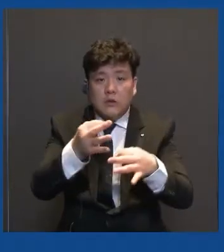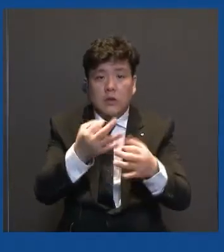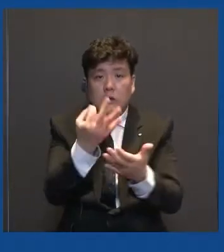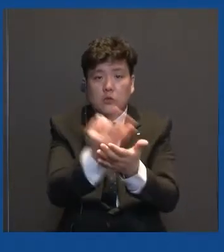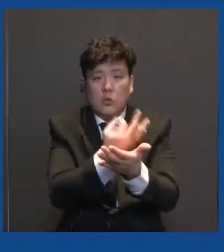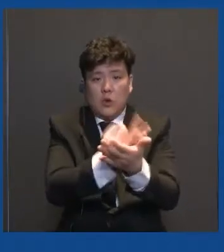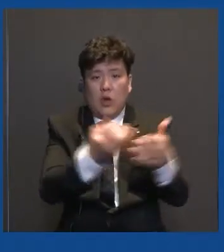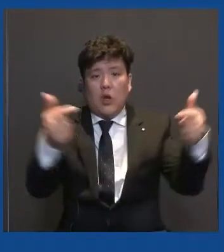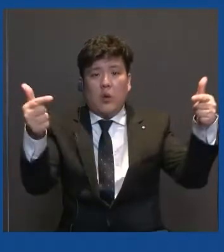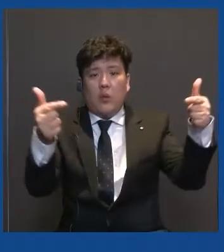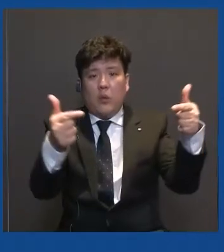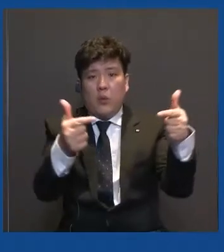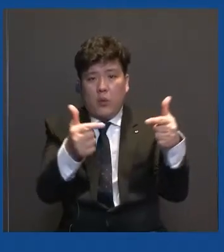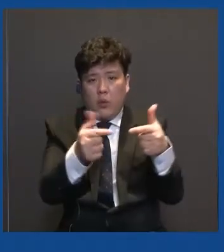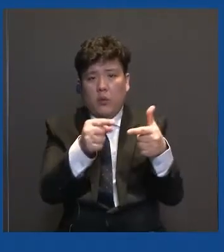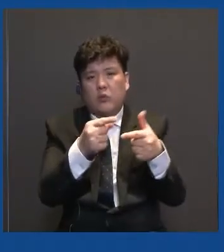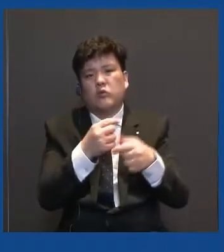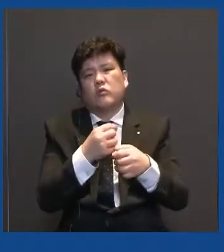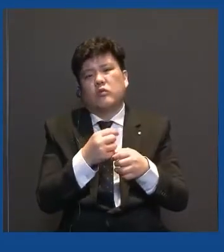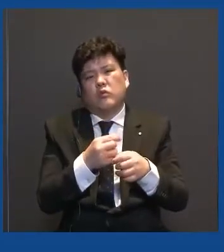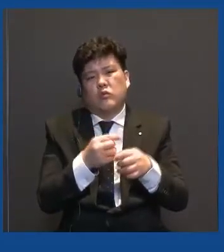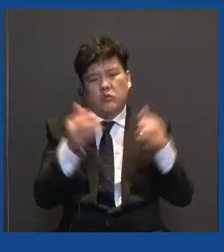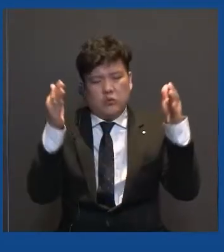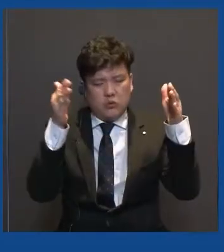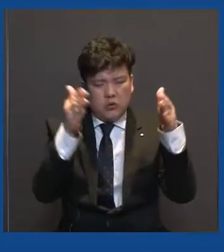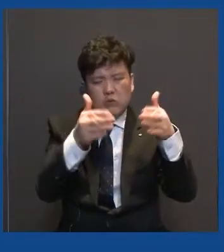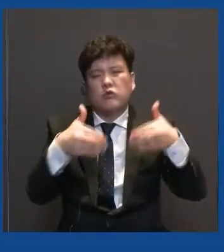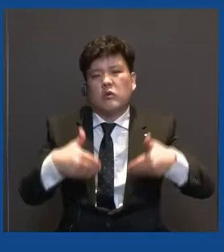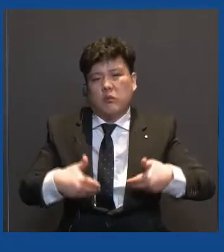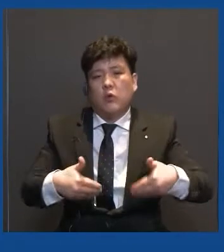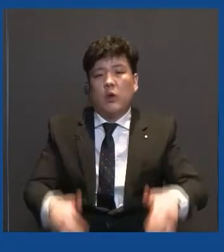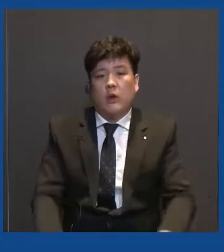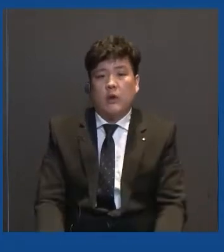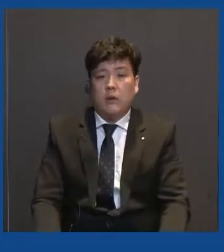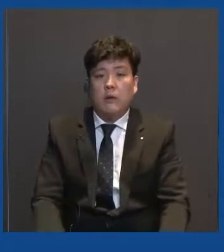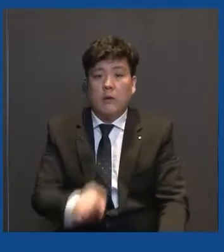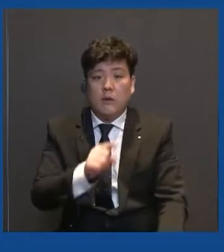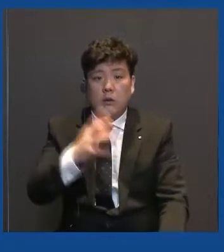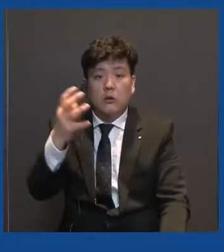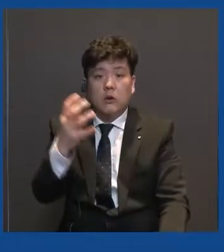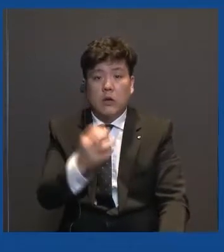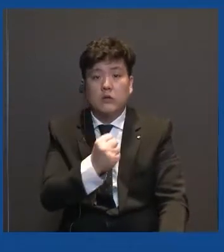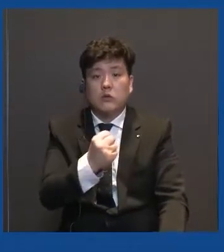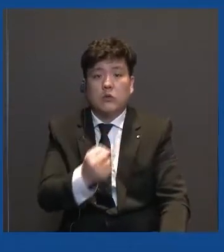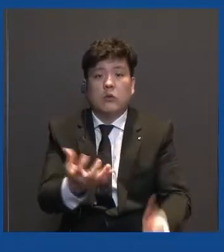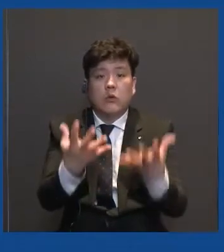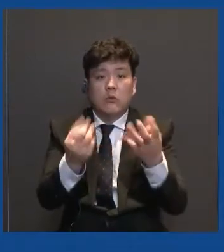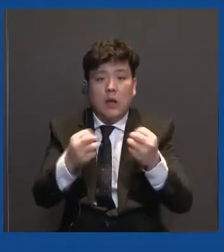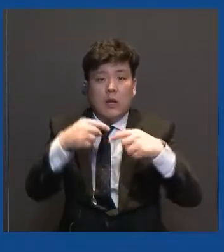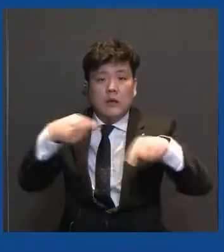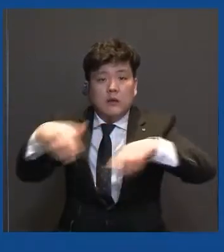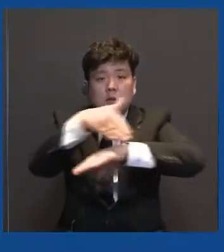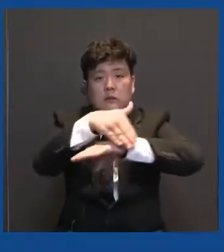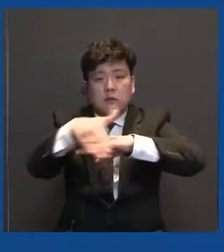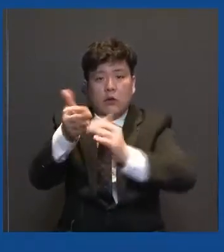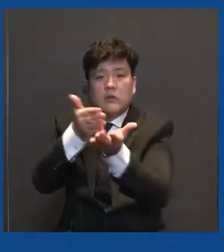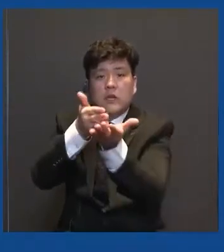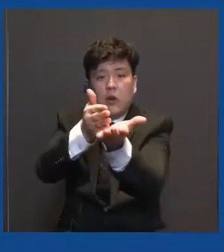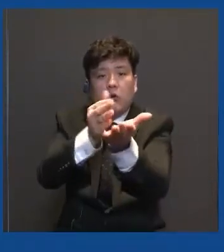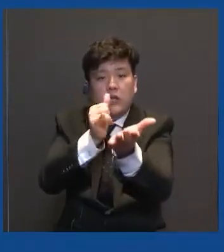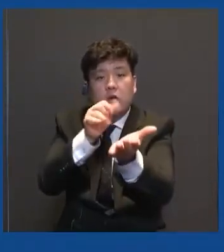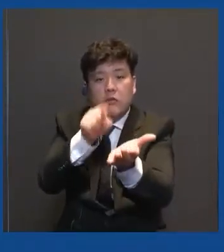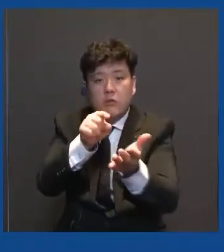but then we also have to think about their social and mental well-being as well as the economic well-being. So thank you very much for the observations. She also made a lot